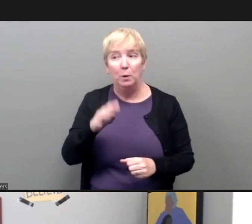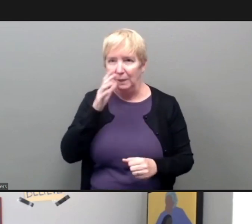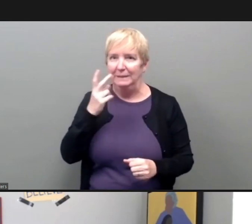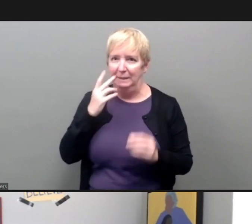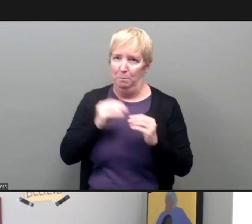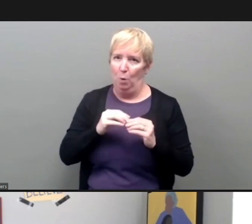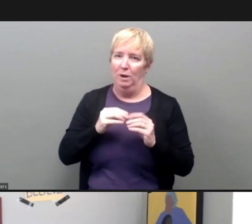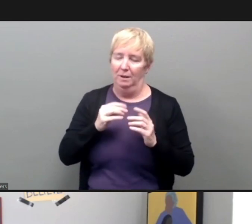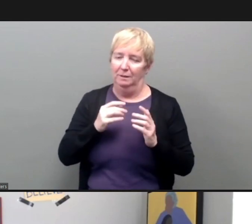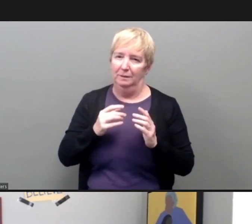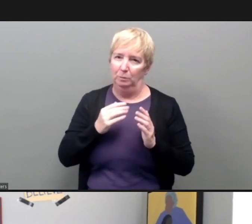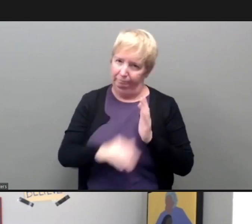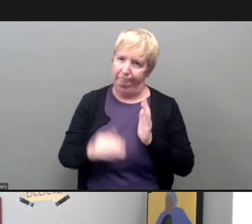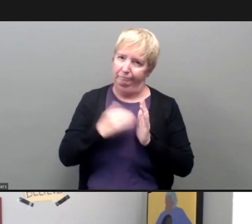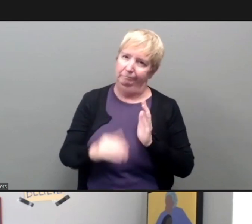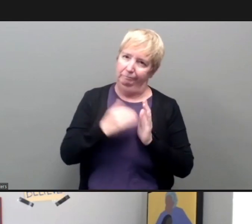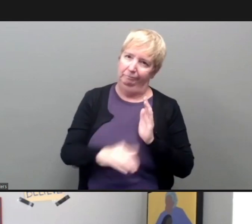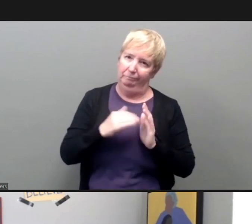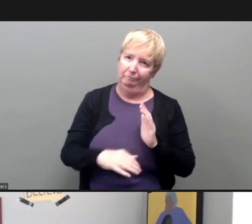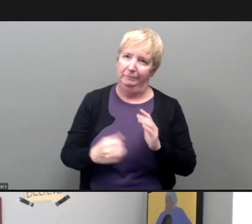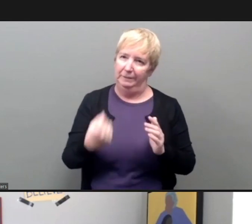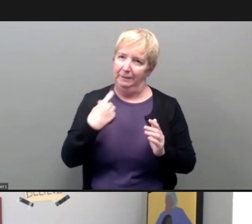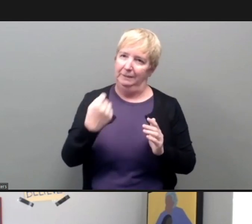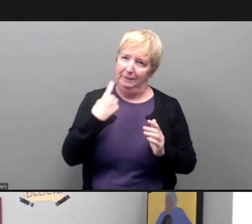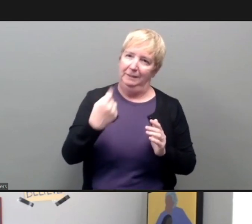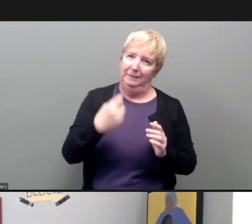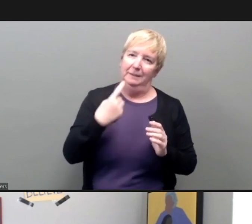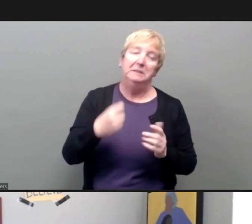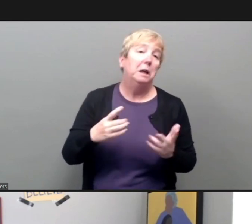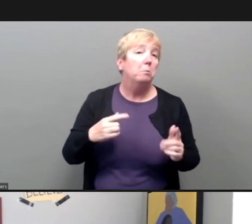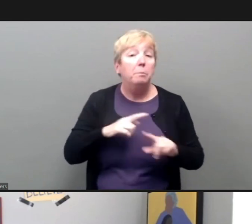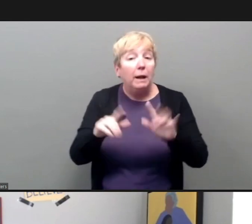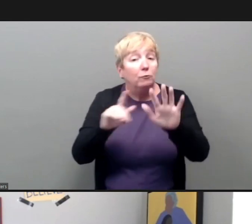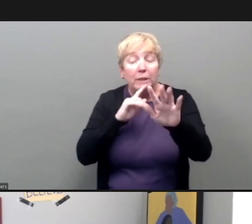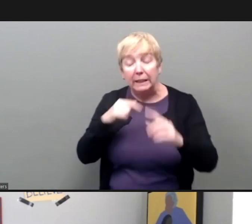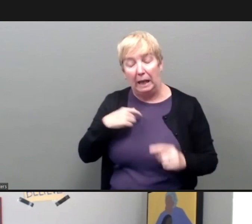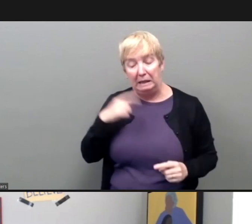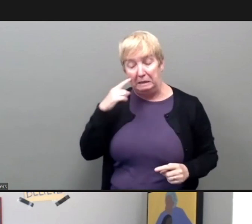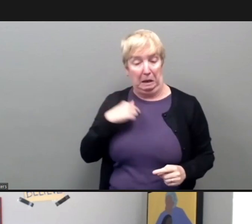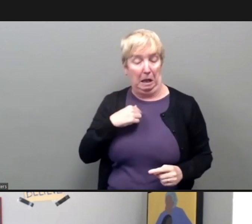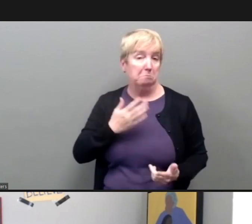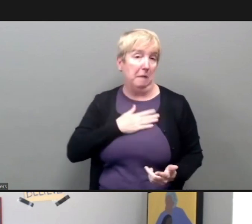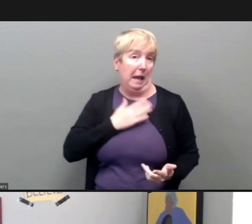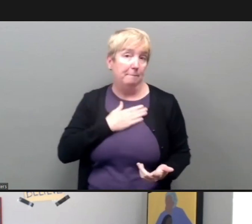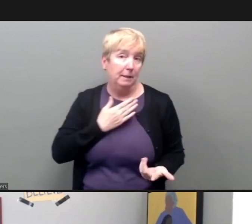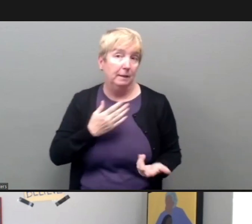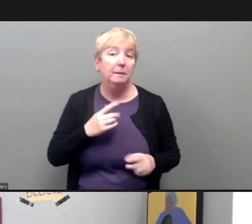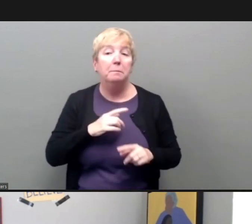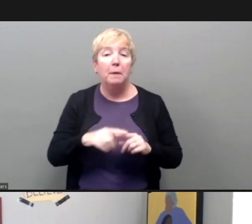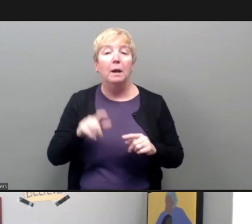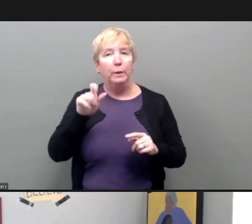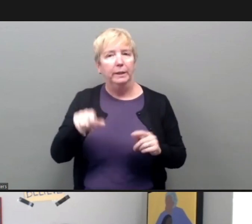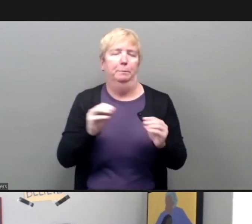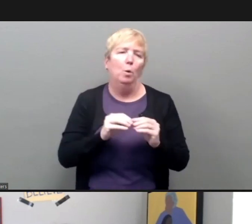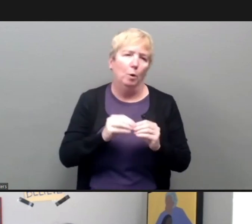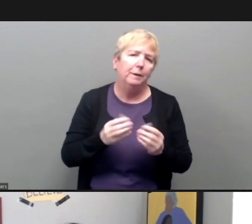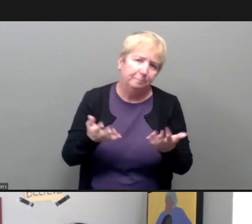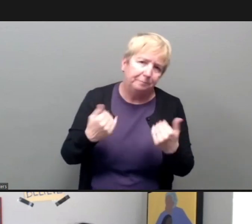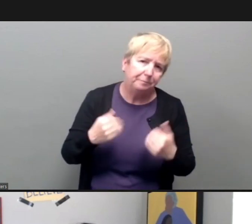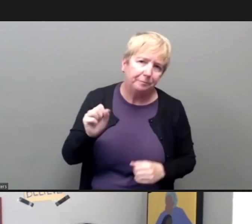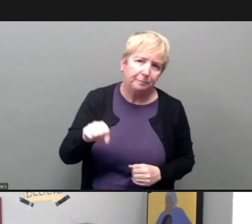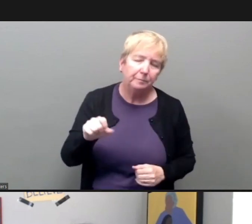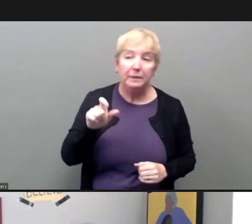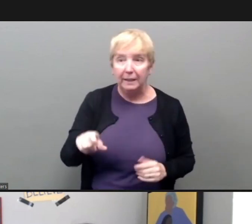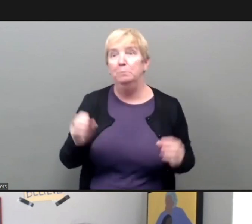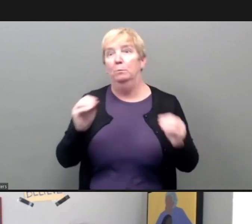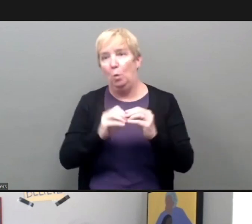reminders coming up soon. So I'm happy with where we are so far, but it needs to turn up, and we need a lot more